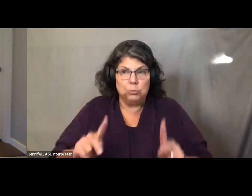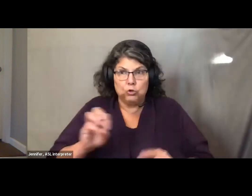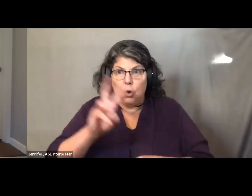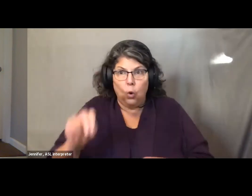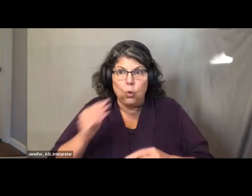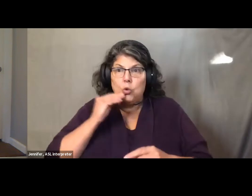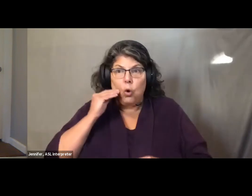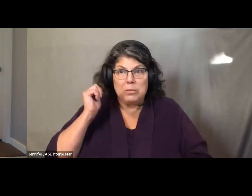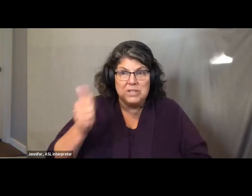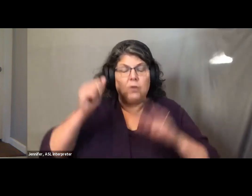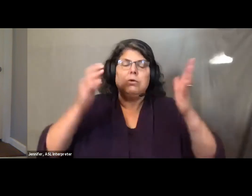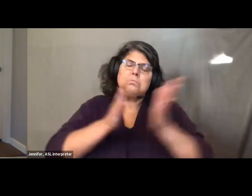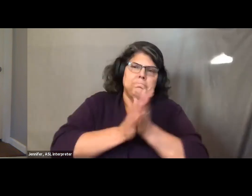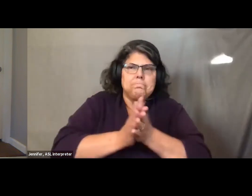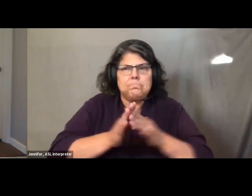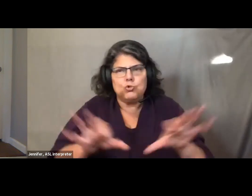certified professional.